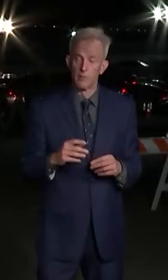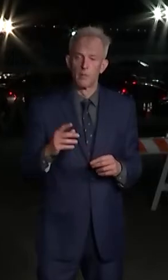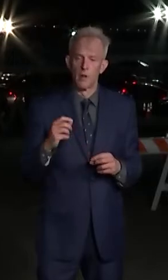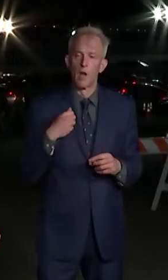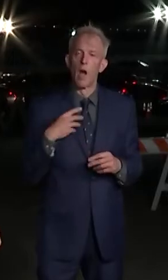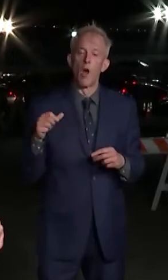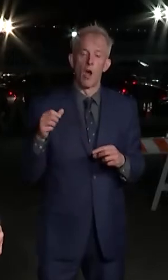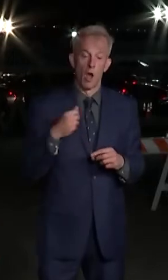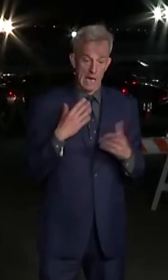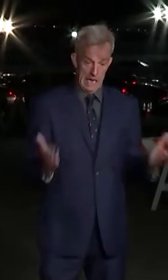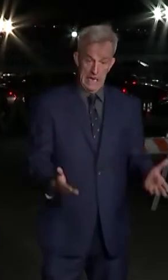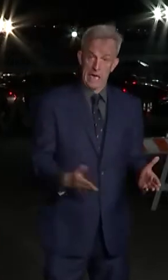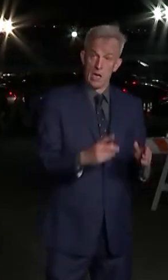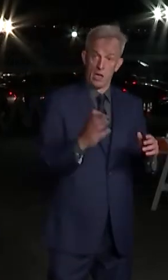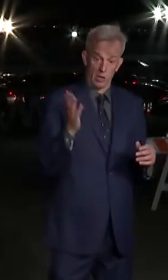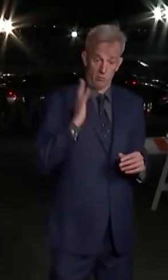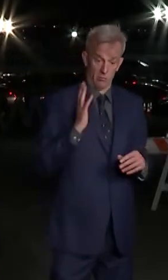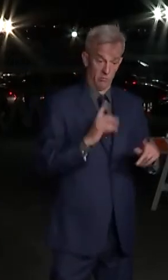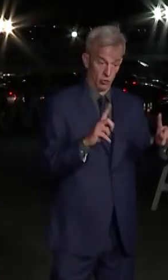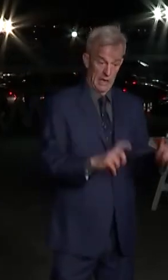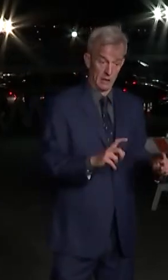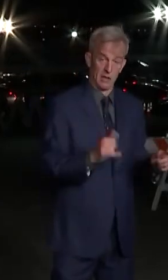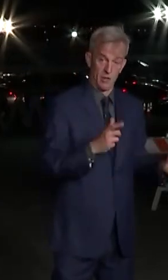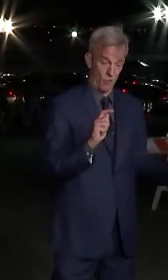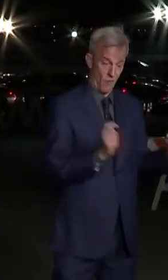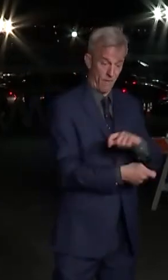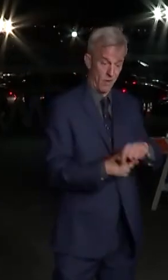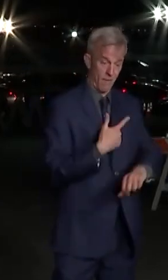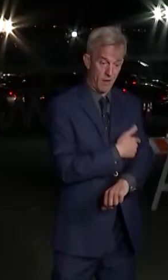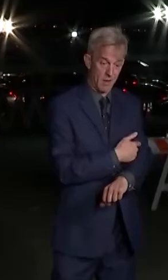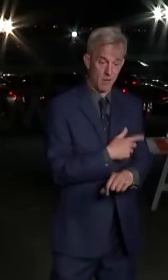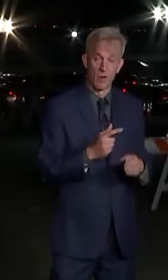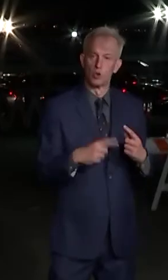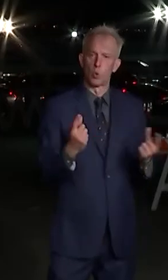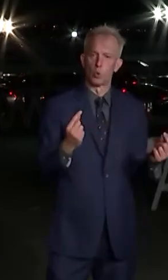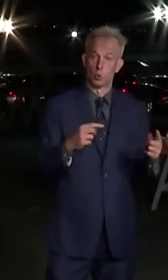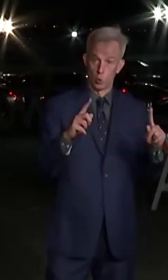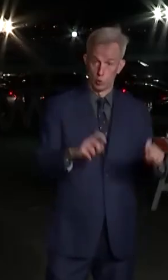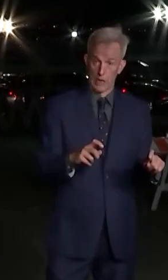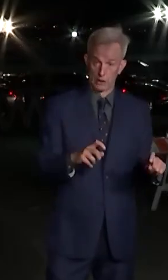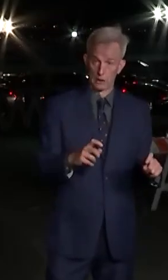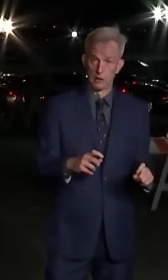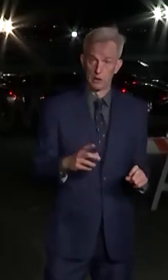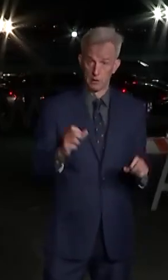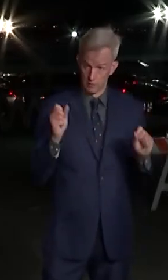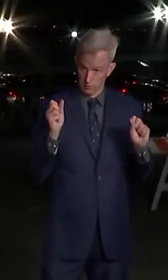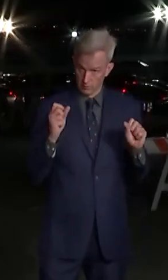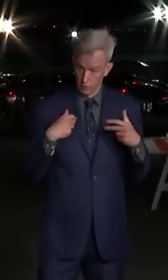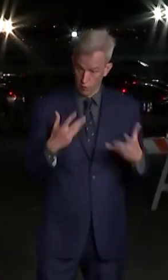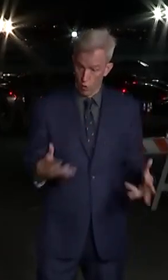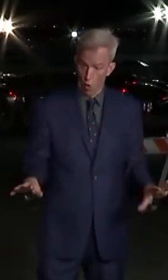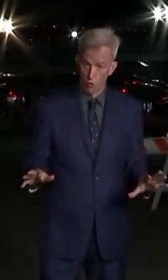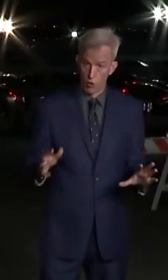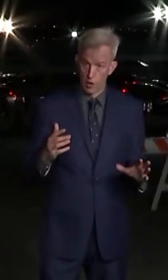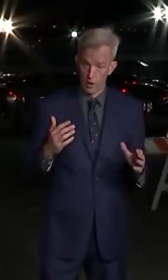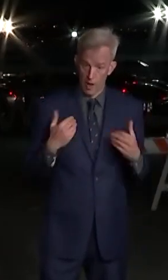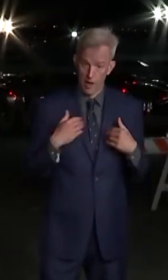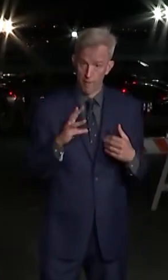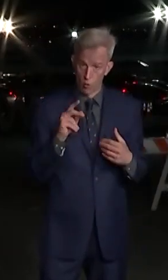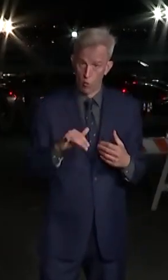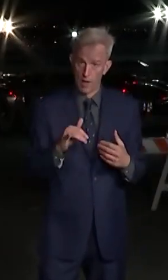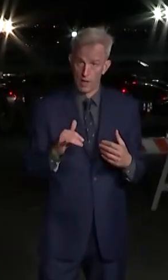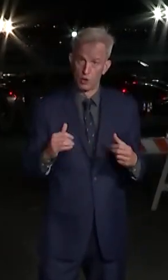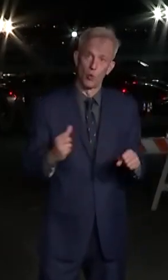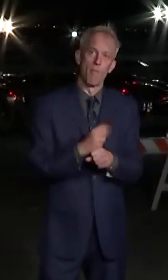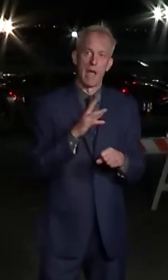and other places? And was the decision to convert Dodger Stadium to vaccinations driven in part by the belief that ramping up vaccinations quickly